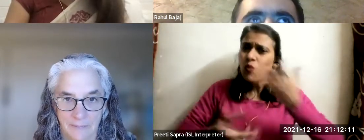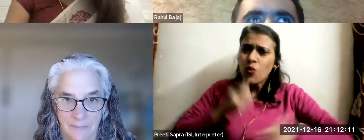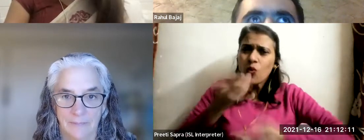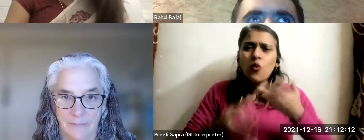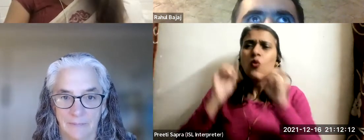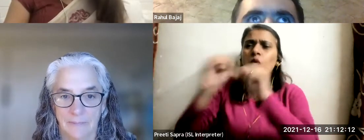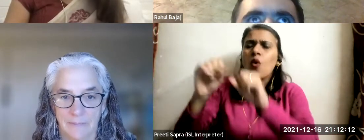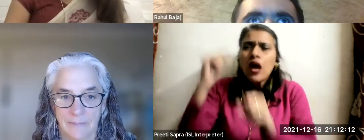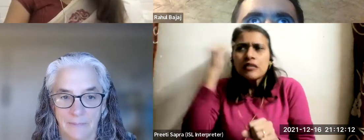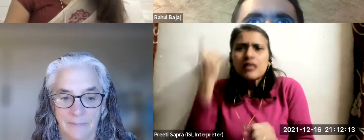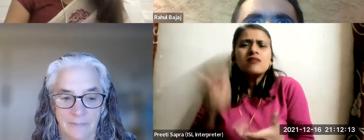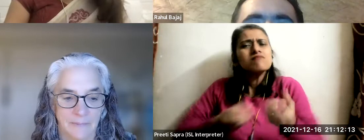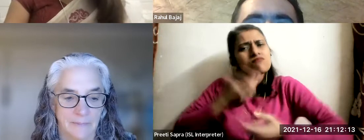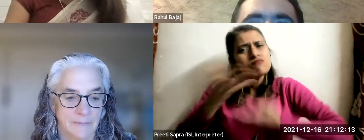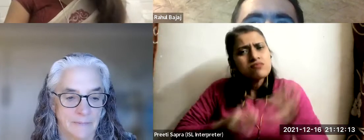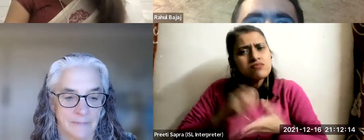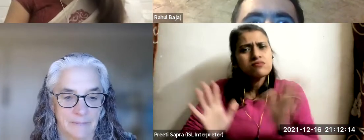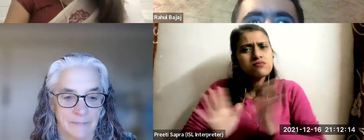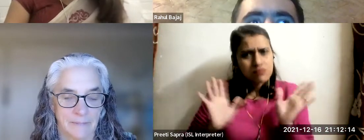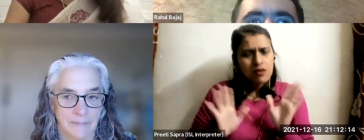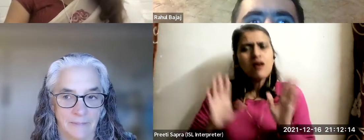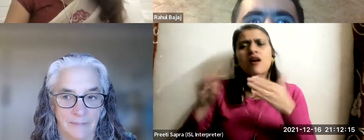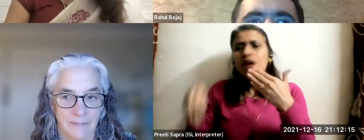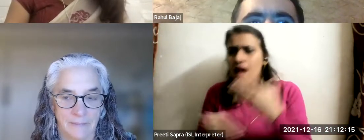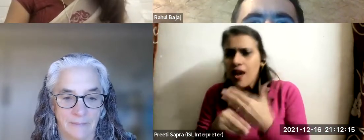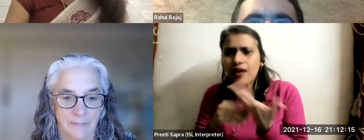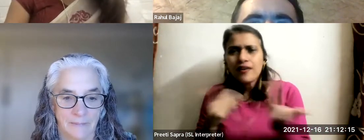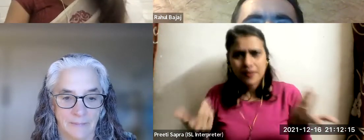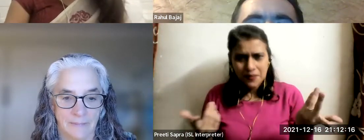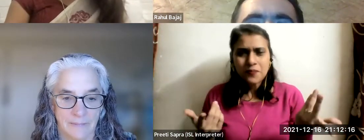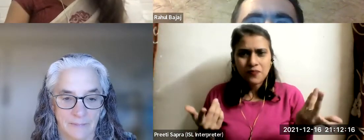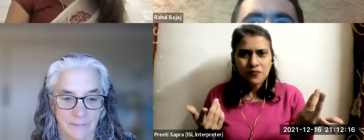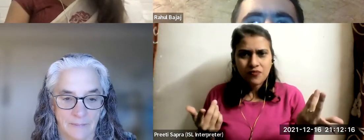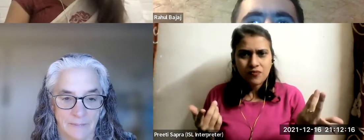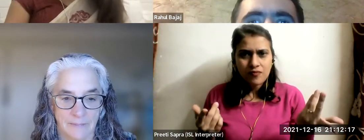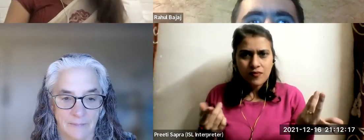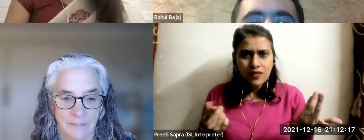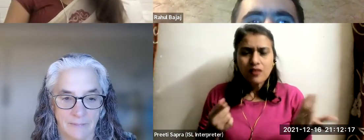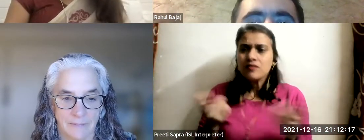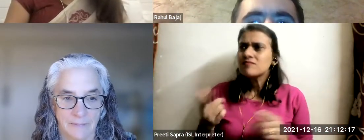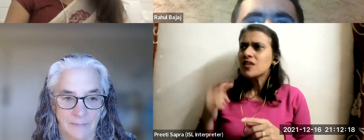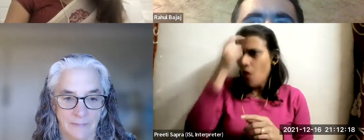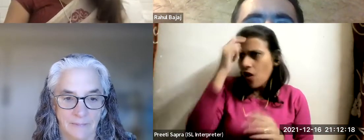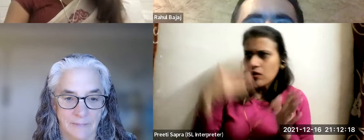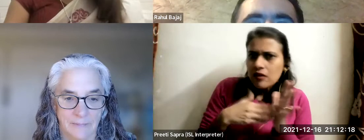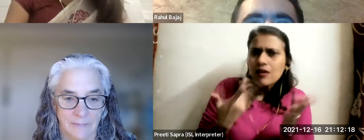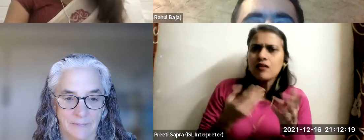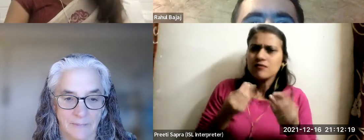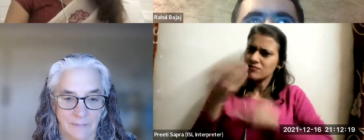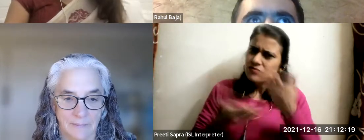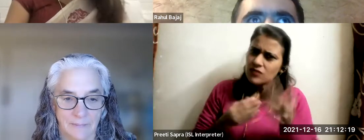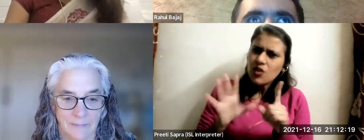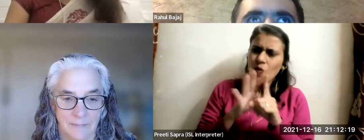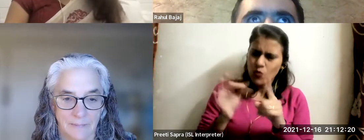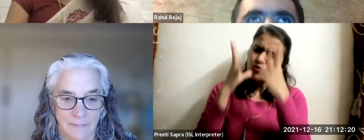your concerns. Keep adding to, those notes that you send out. It will come.